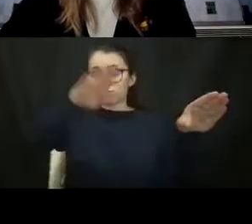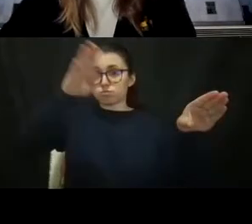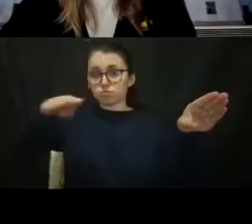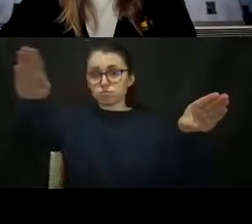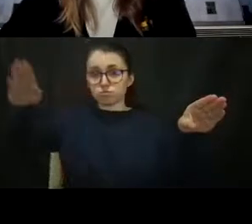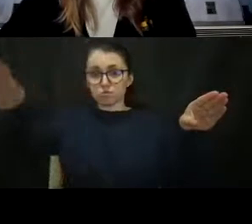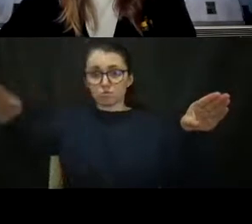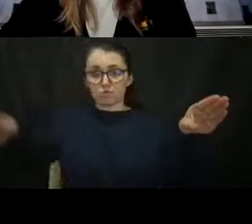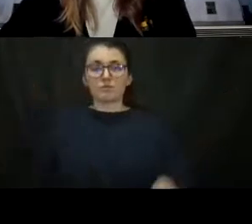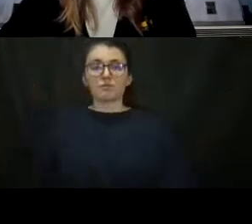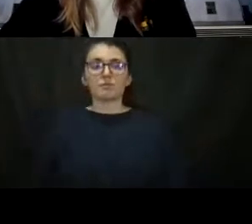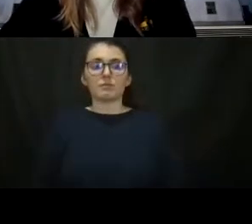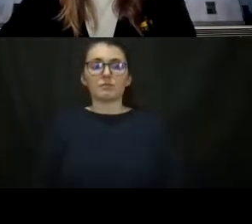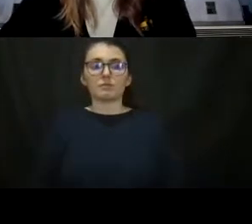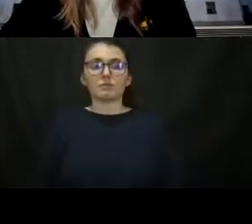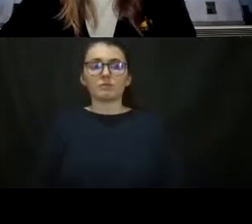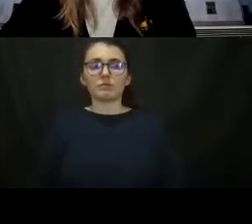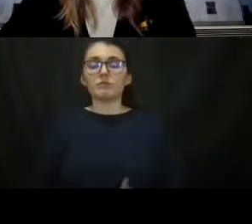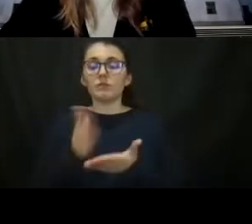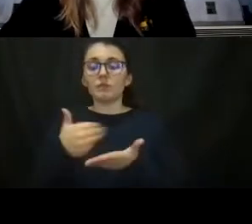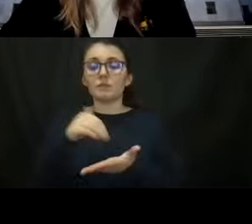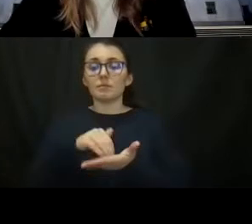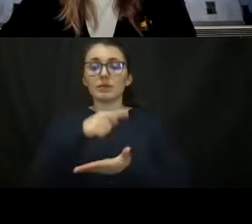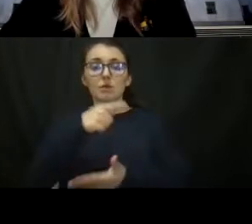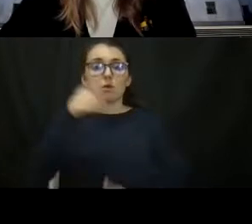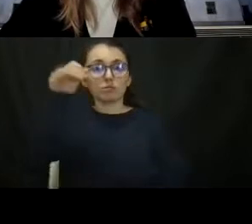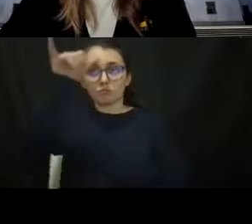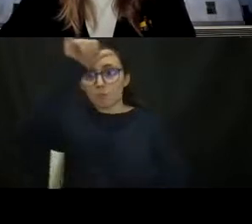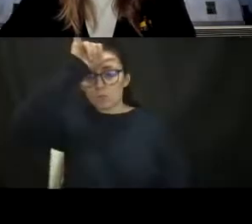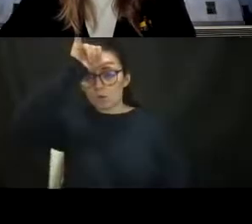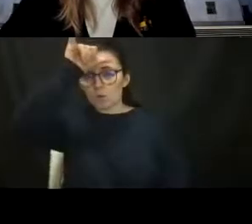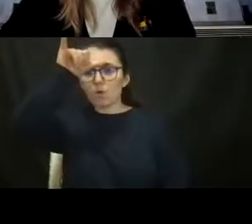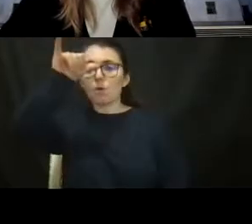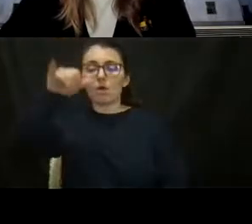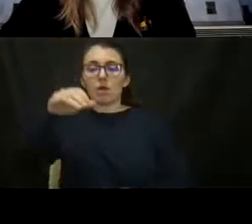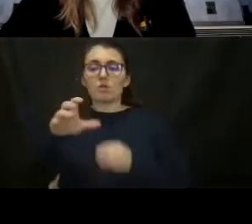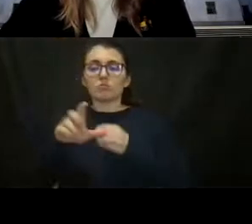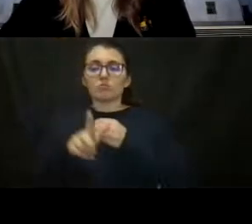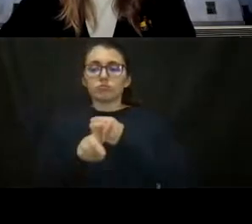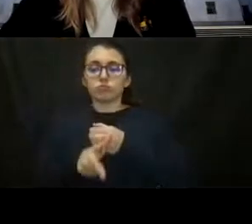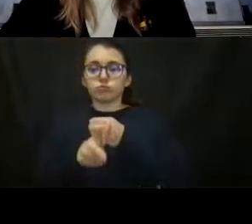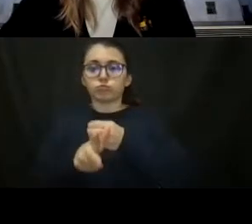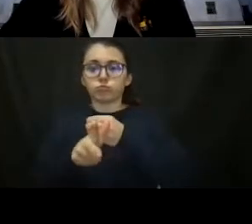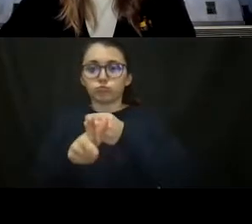have the ox-drawn wagon. And what do we think that represents? Any